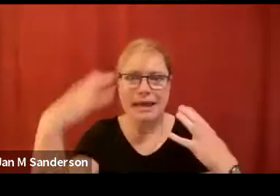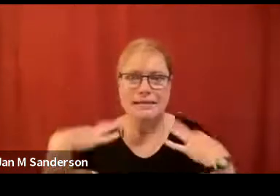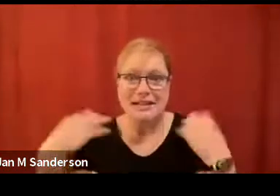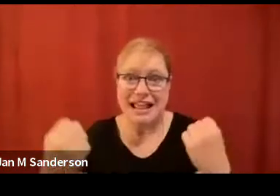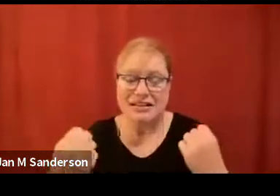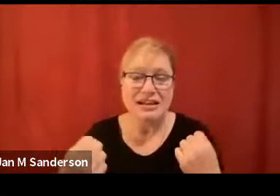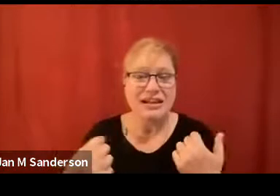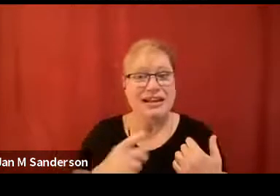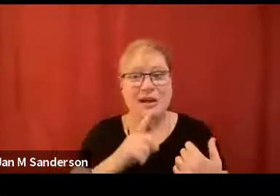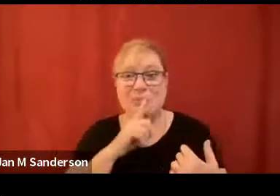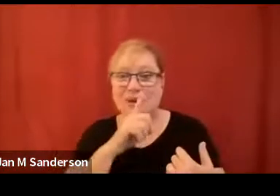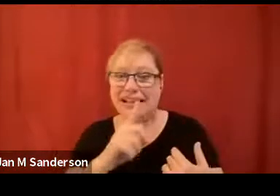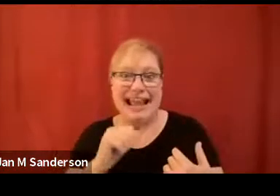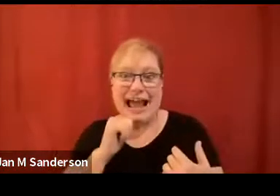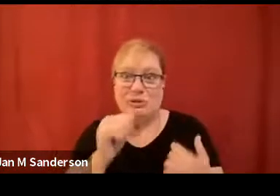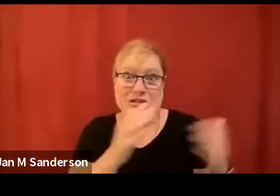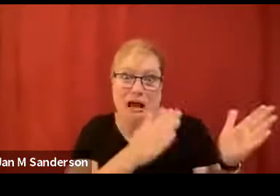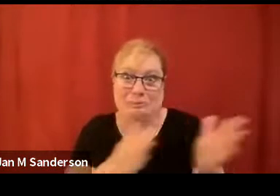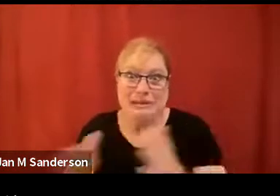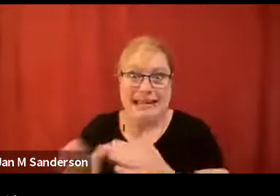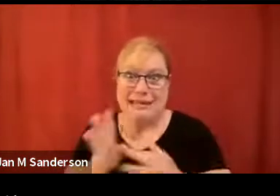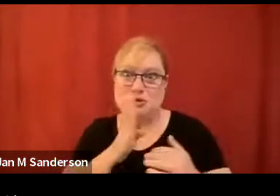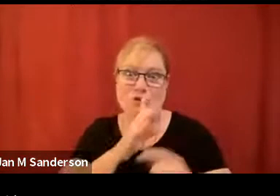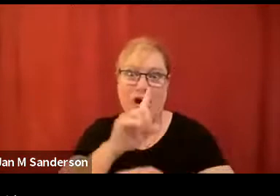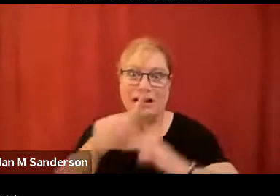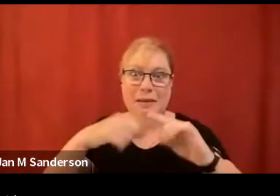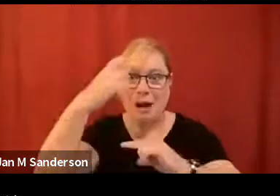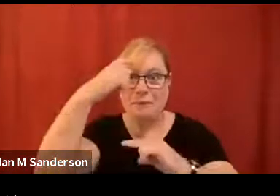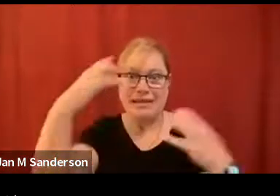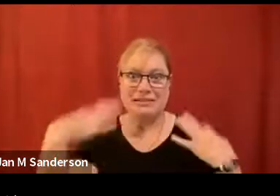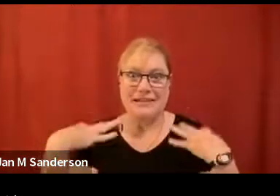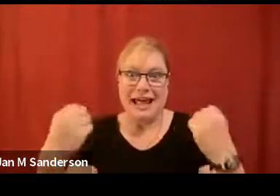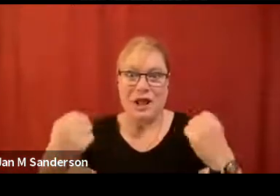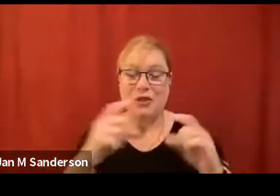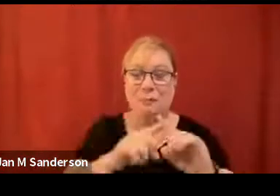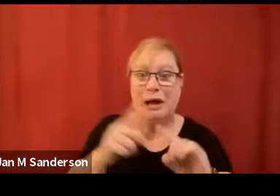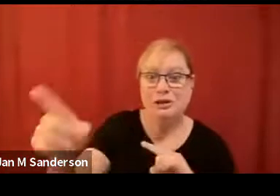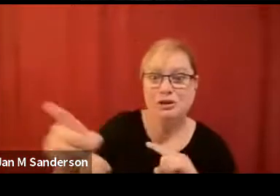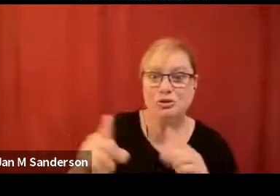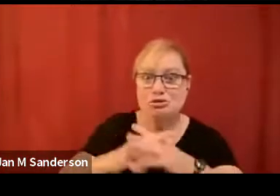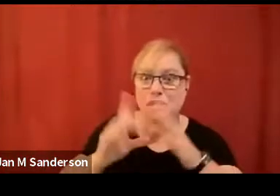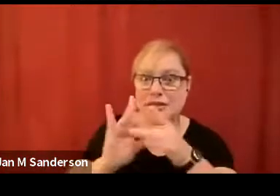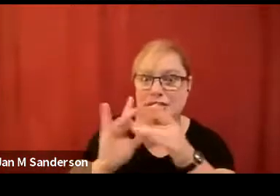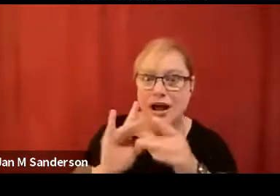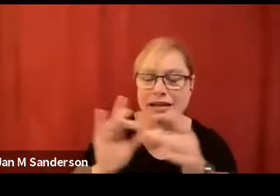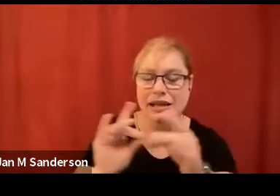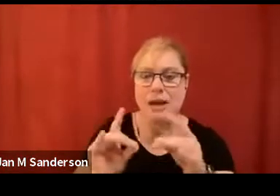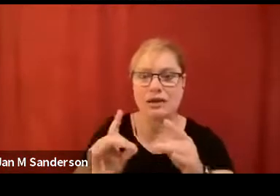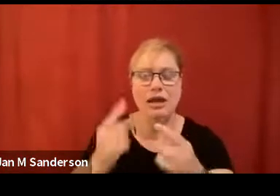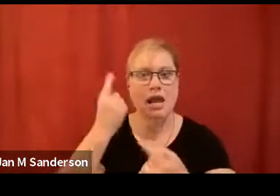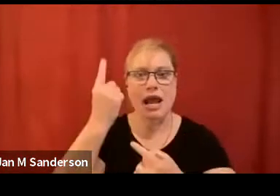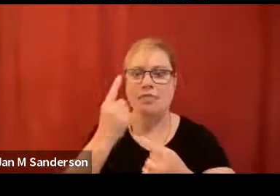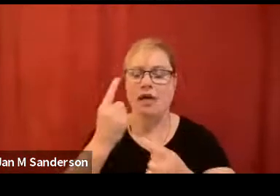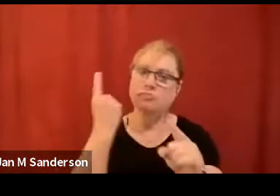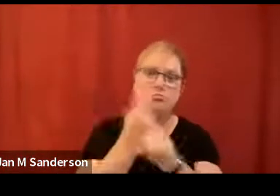that I shared, but when it came up, it is very much a universal impact of this last year. And I